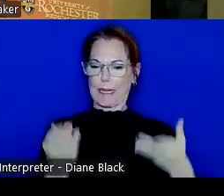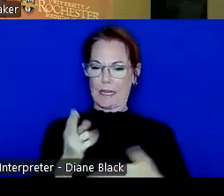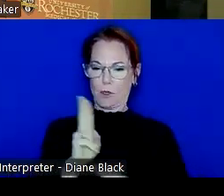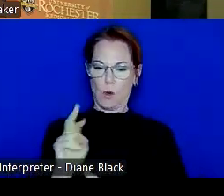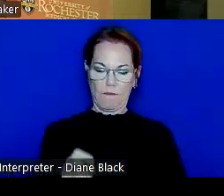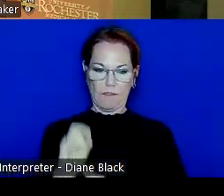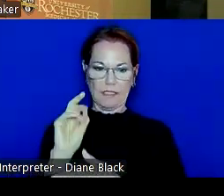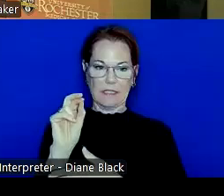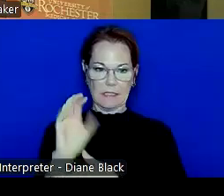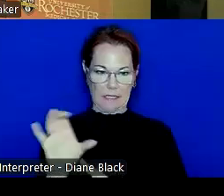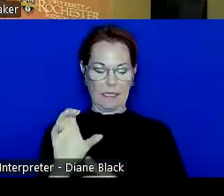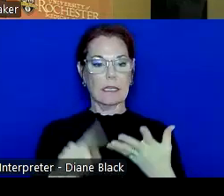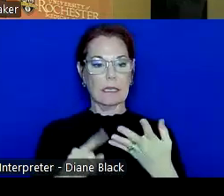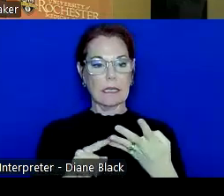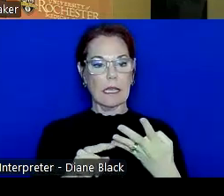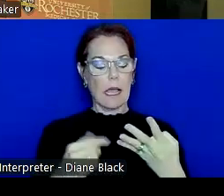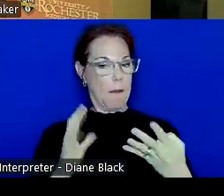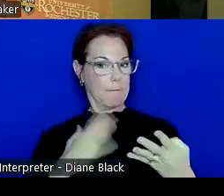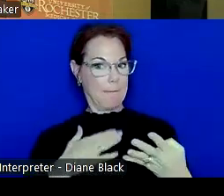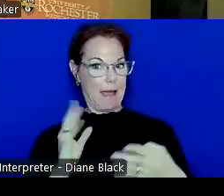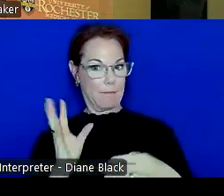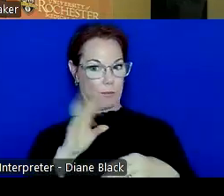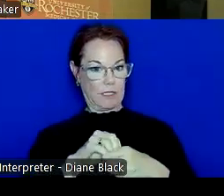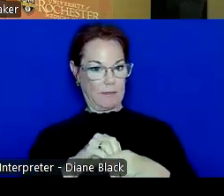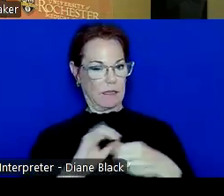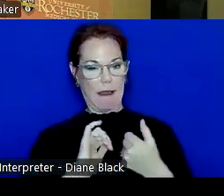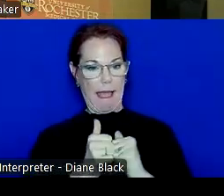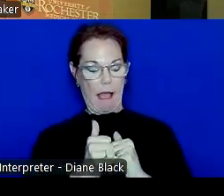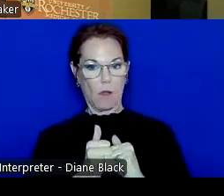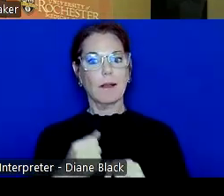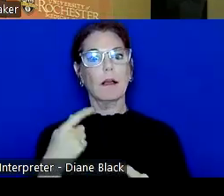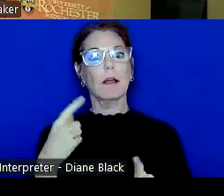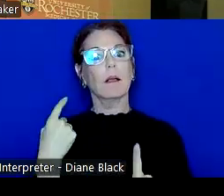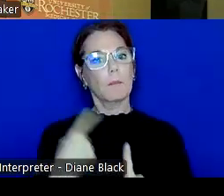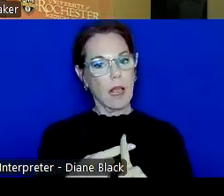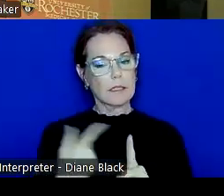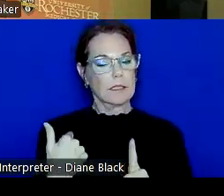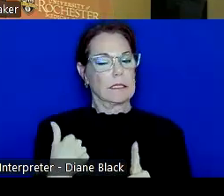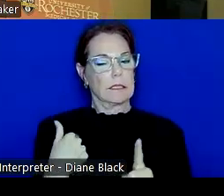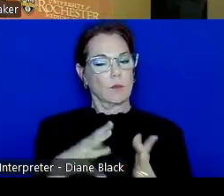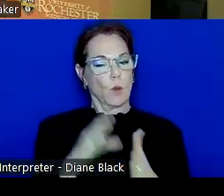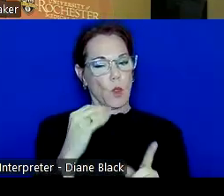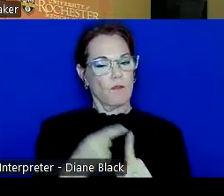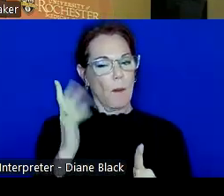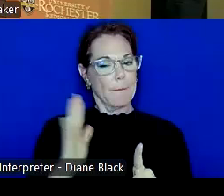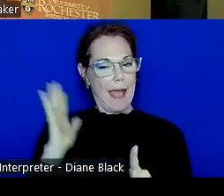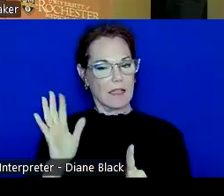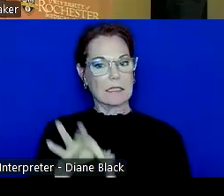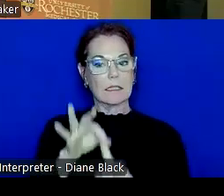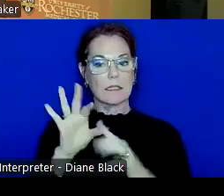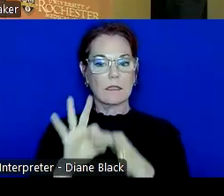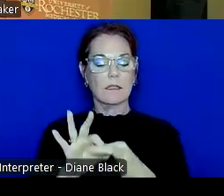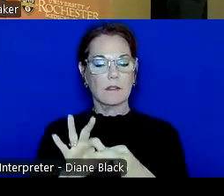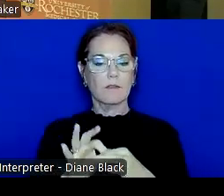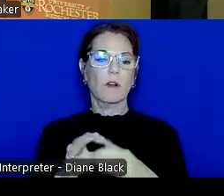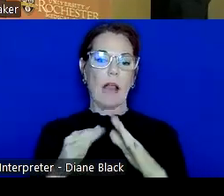participation in my community? And what lessons can we learn from past equity efforts specific to housing and health in Greater